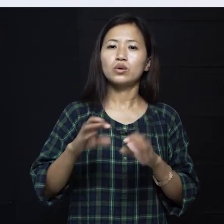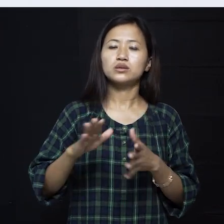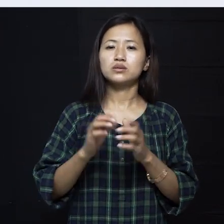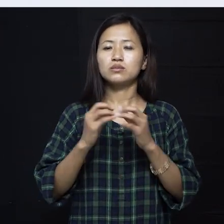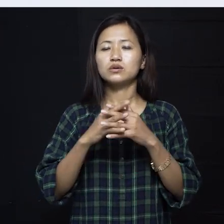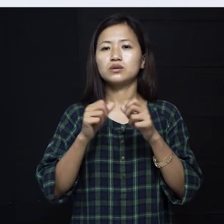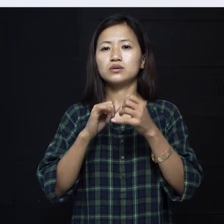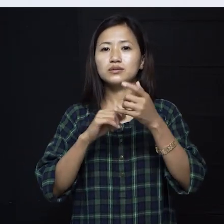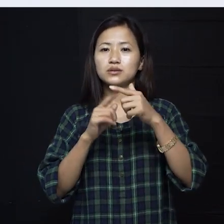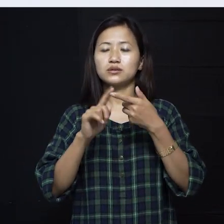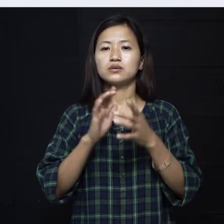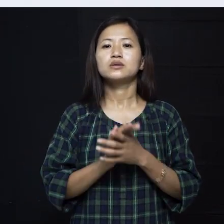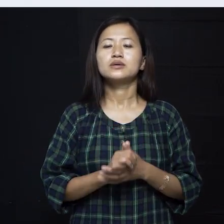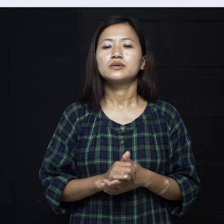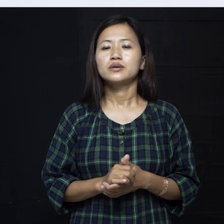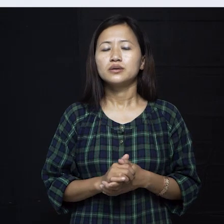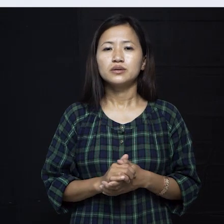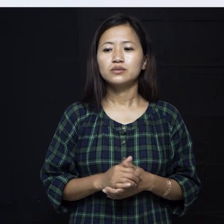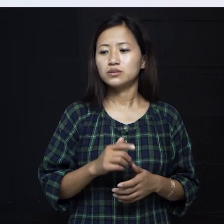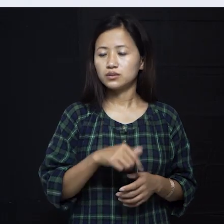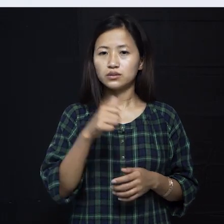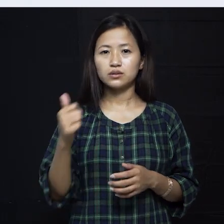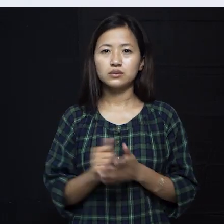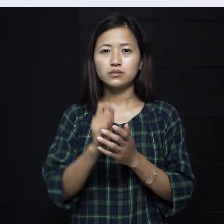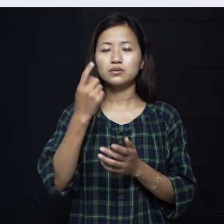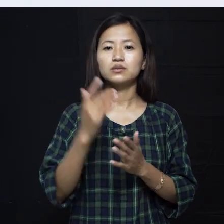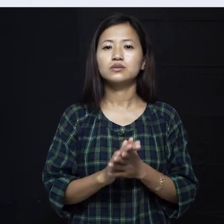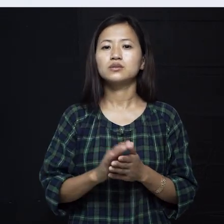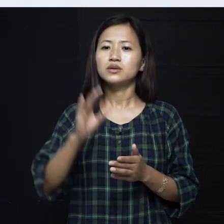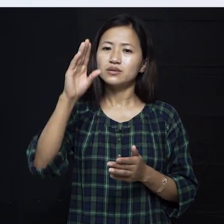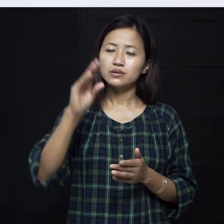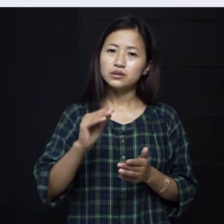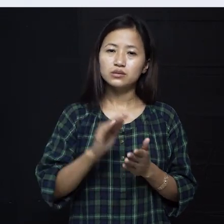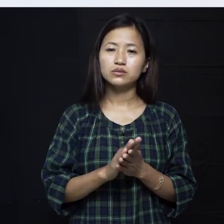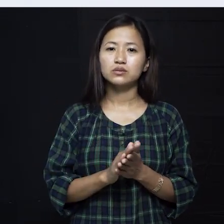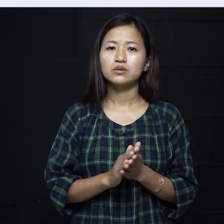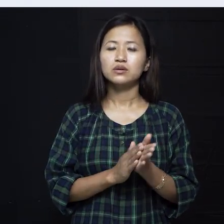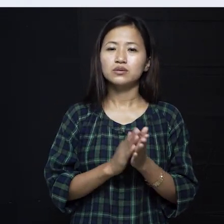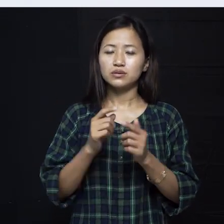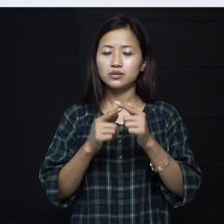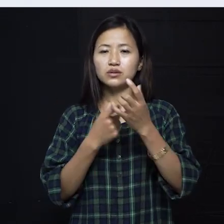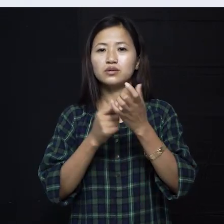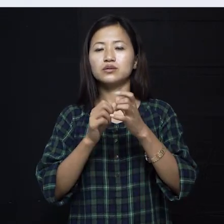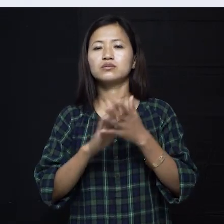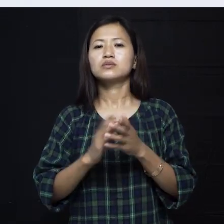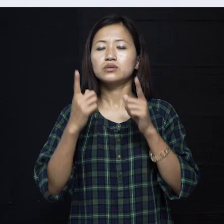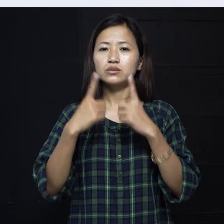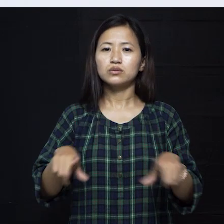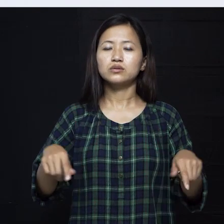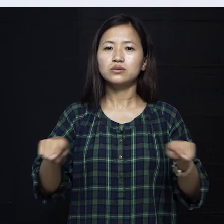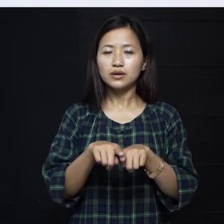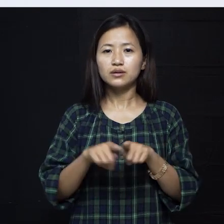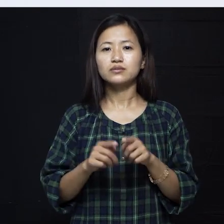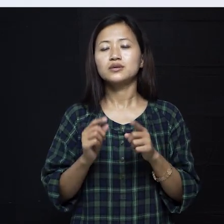is also one advantages. Okay, then another one is, it reduces transshipment losses and